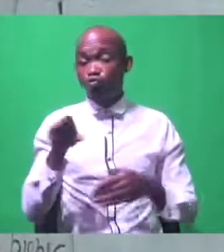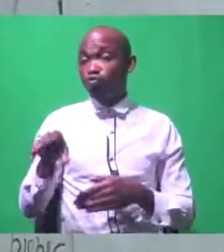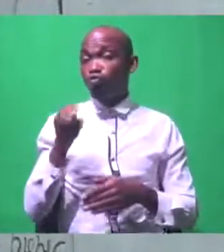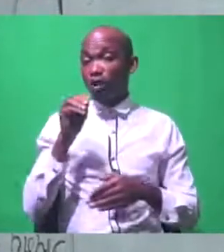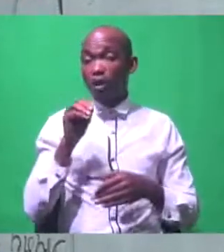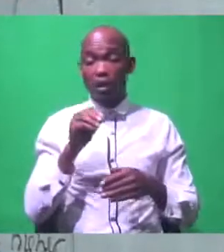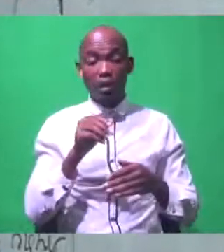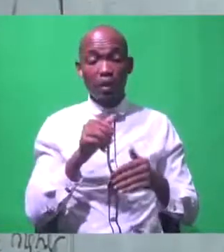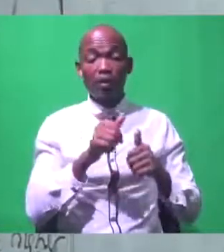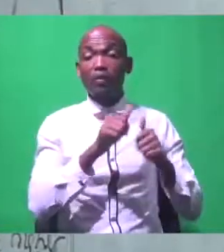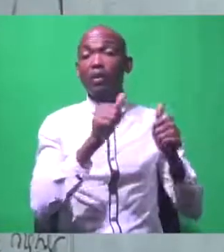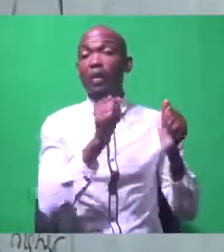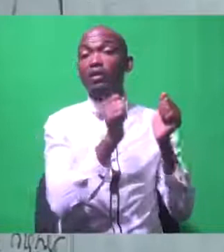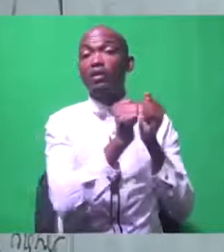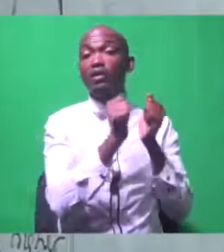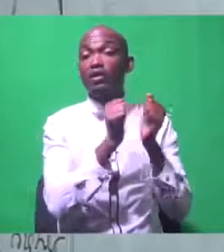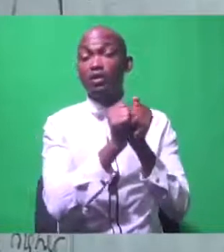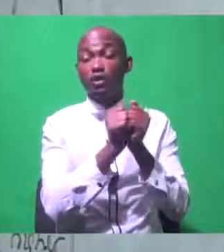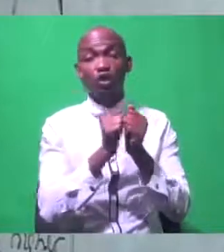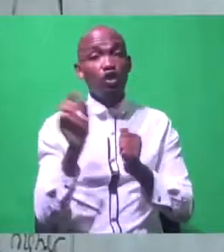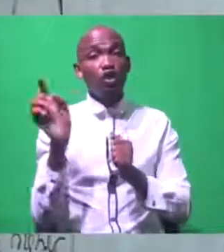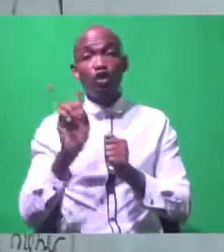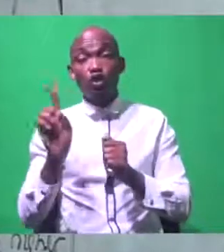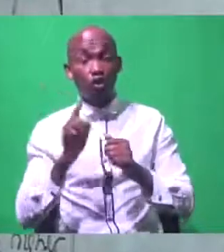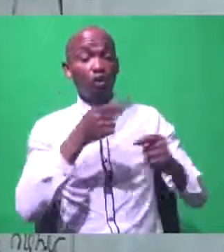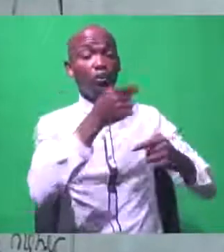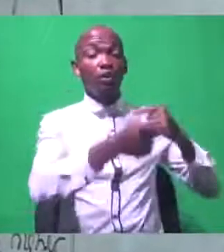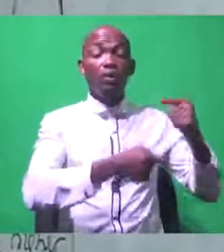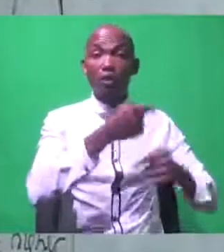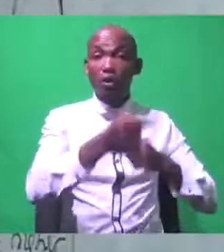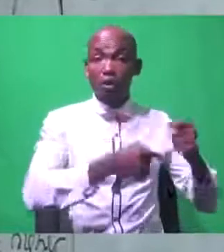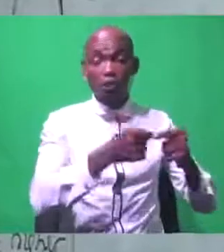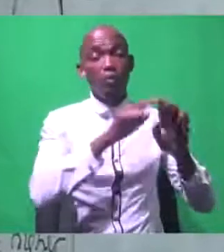We are not meant to develop the African continent.